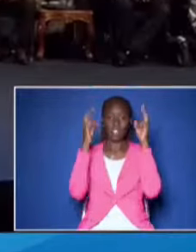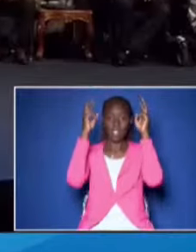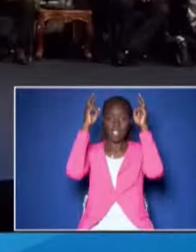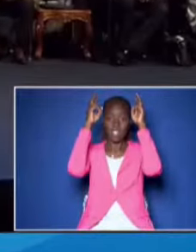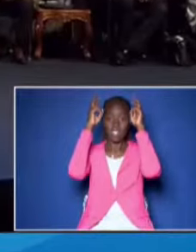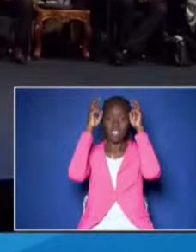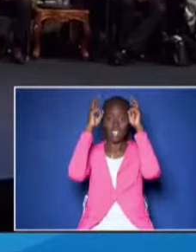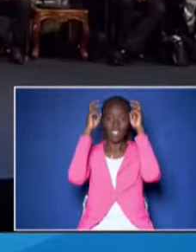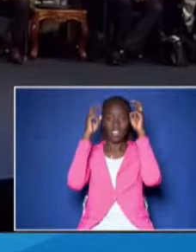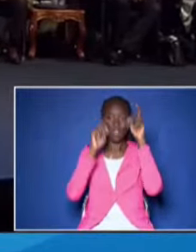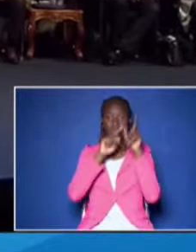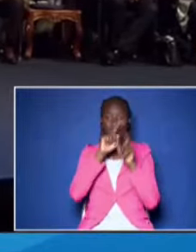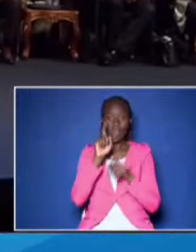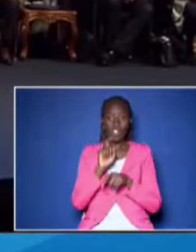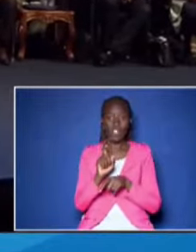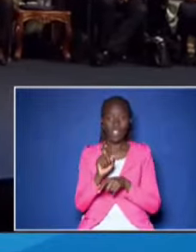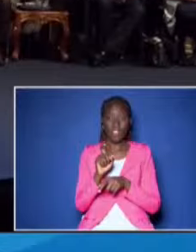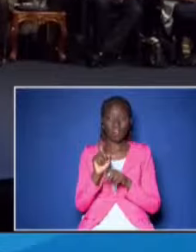questioned